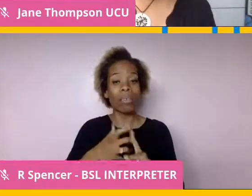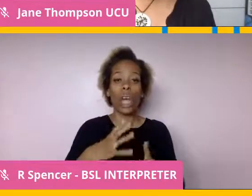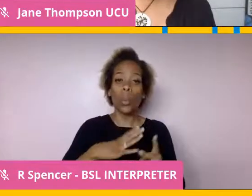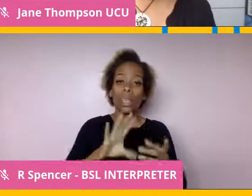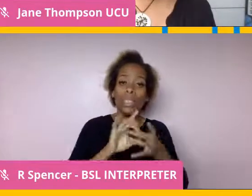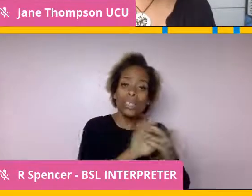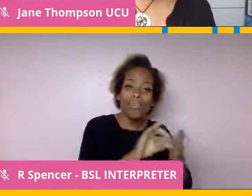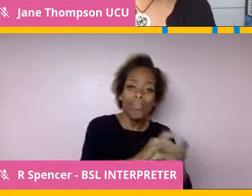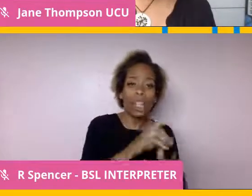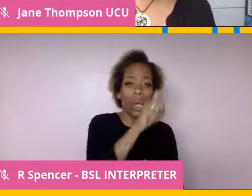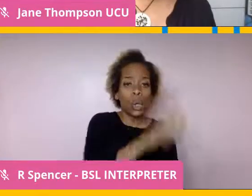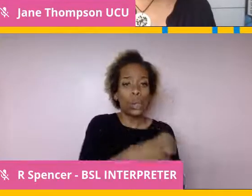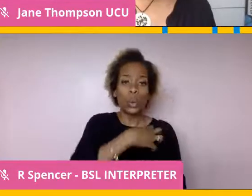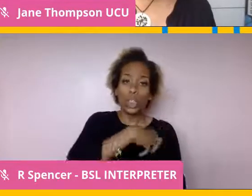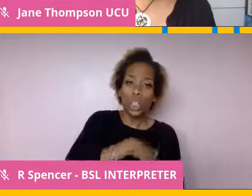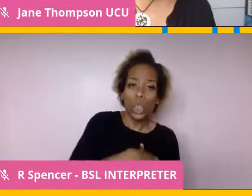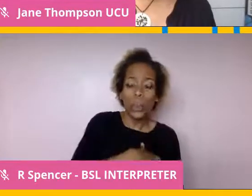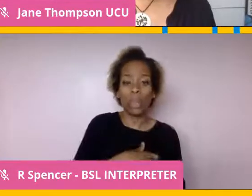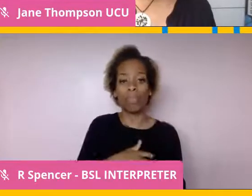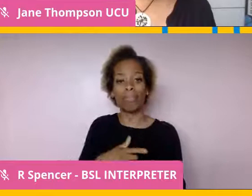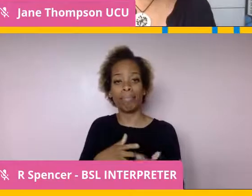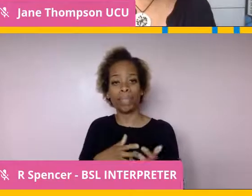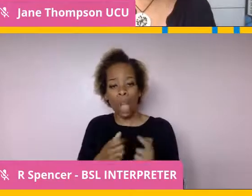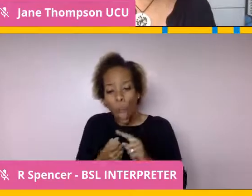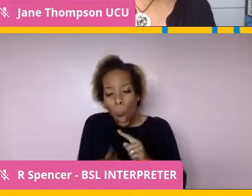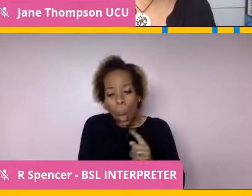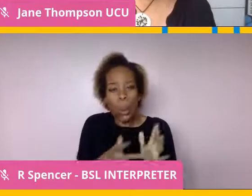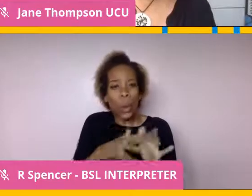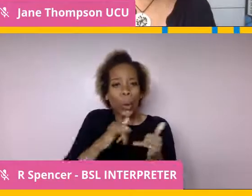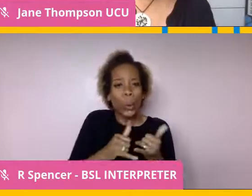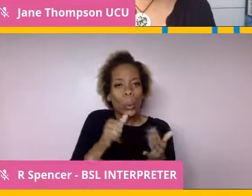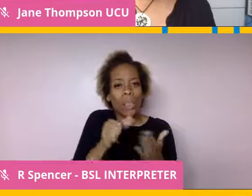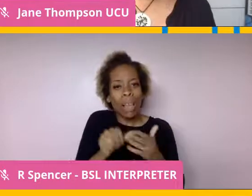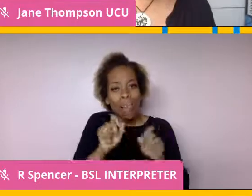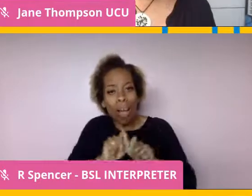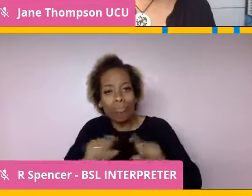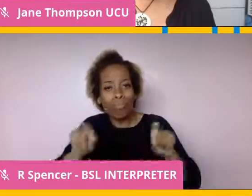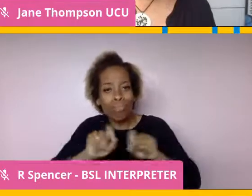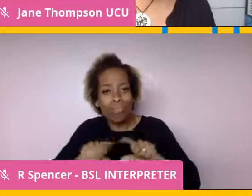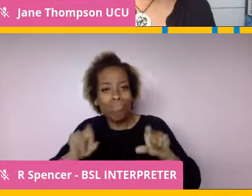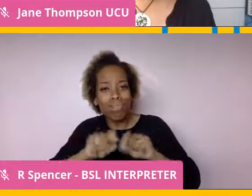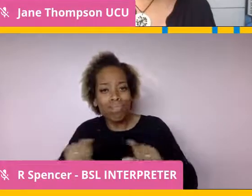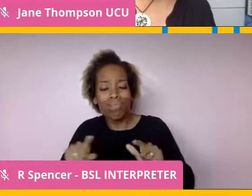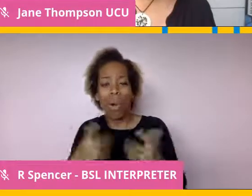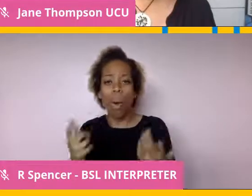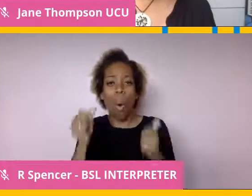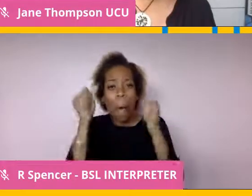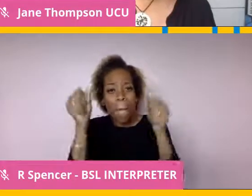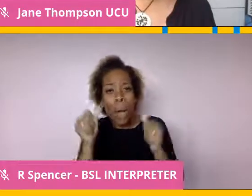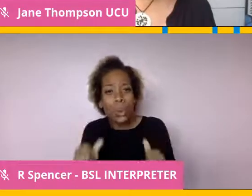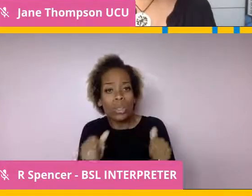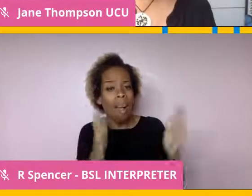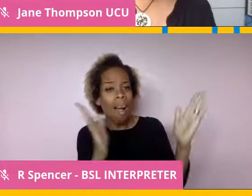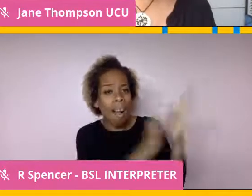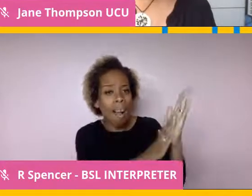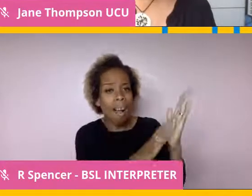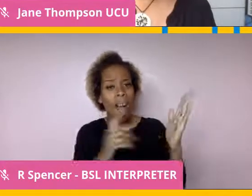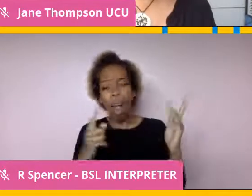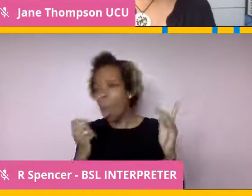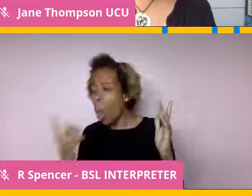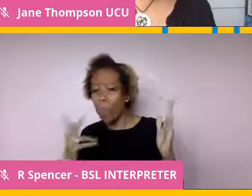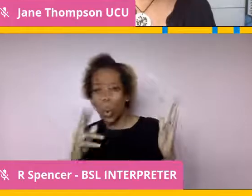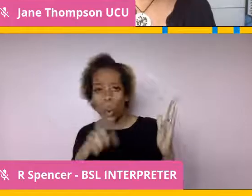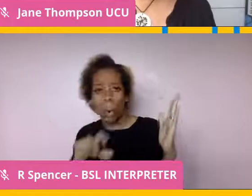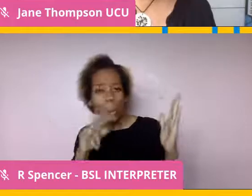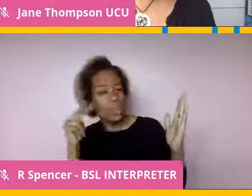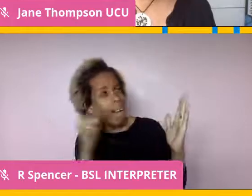as well, getting local newsletters out, localised posters that talk to the local community, perhaps looking at working with